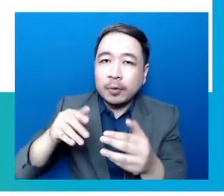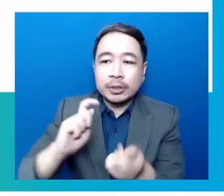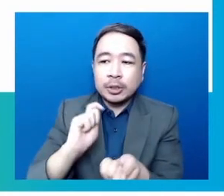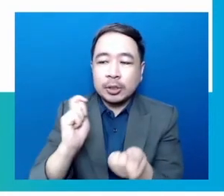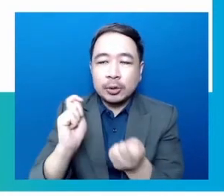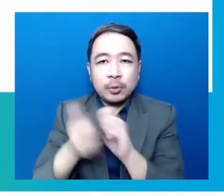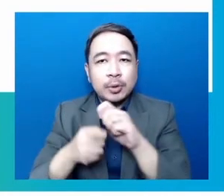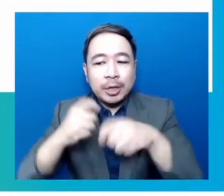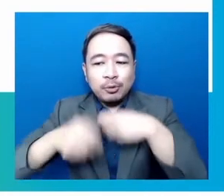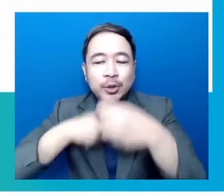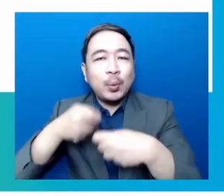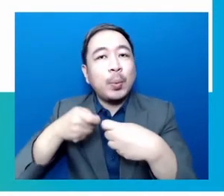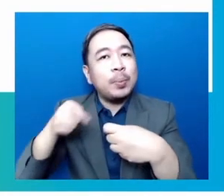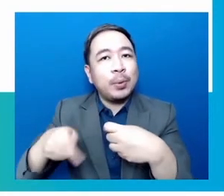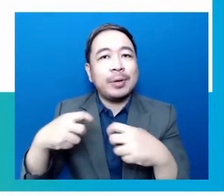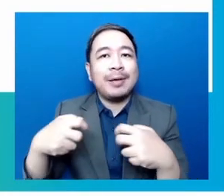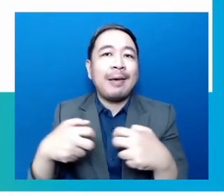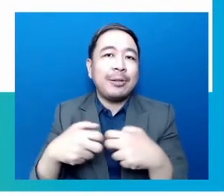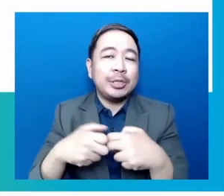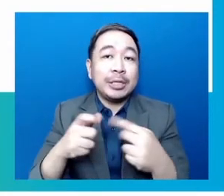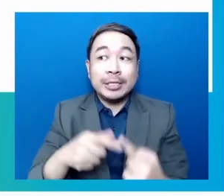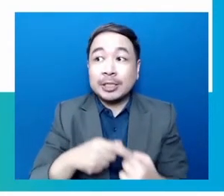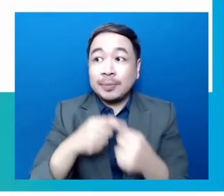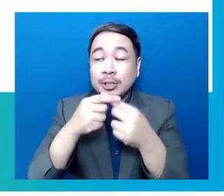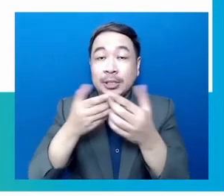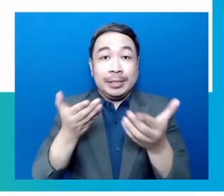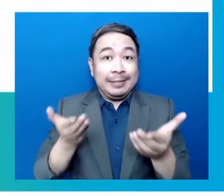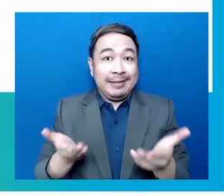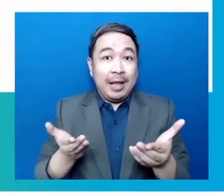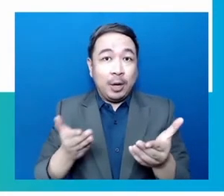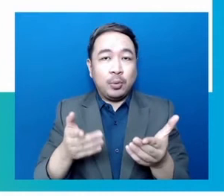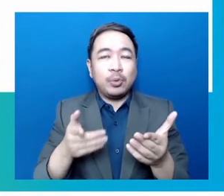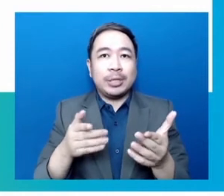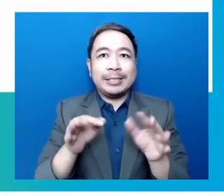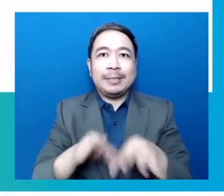especially in this critical decade of the climate race. Next slide.